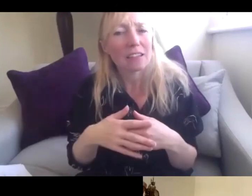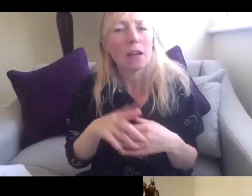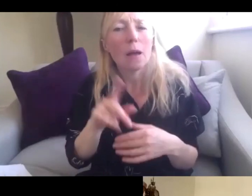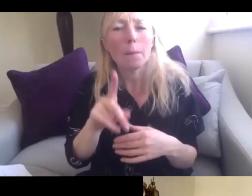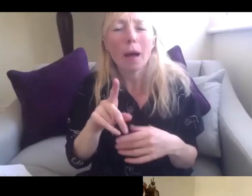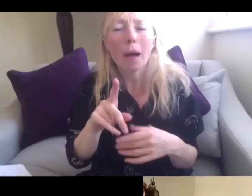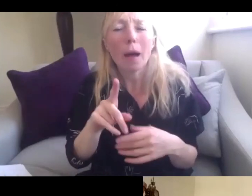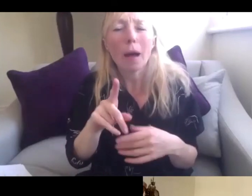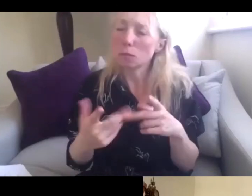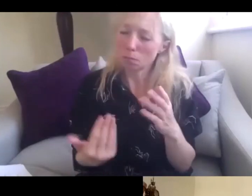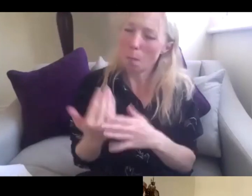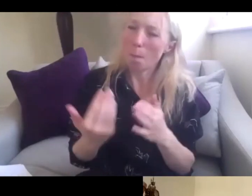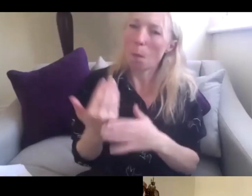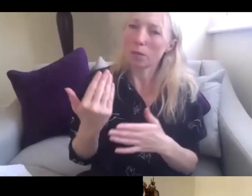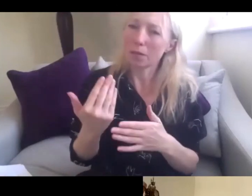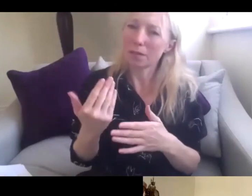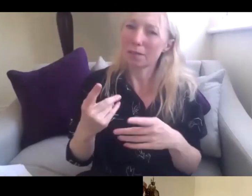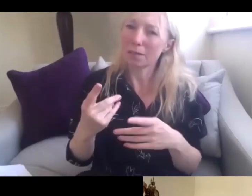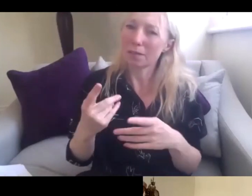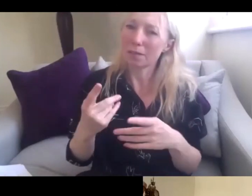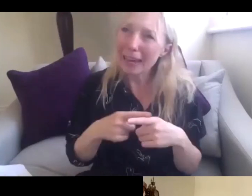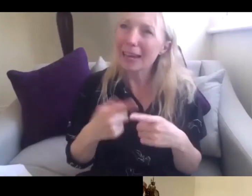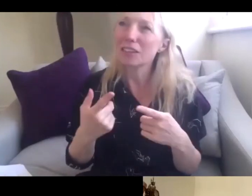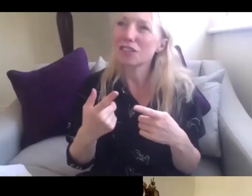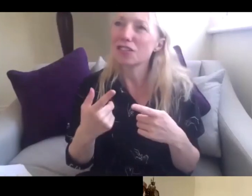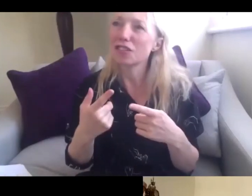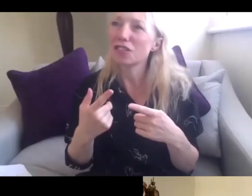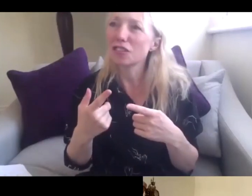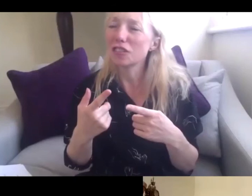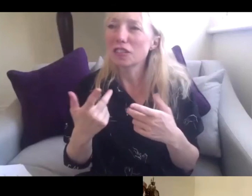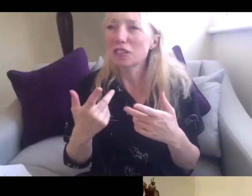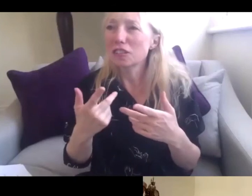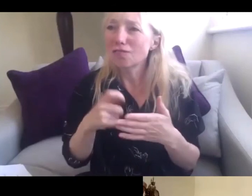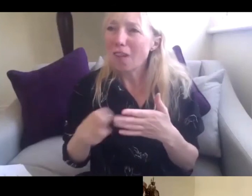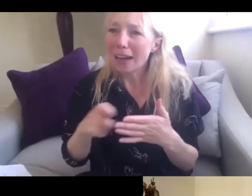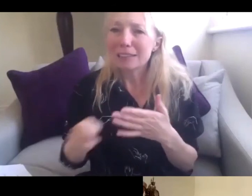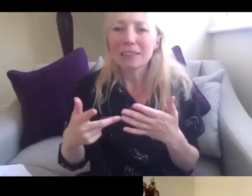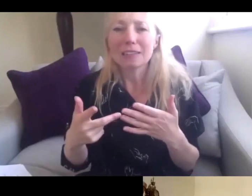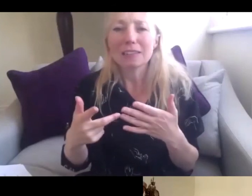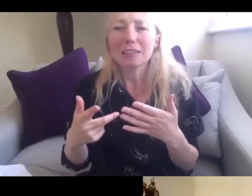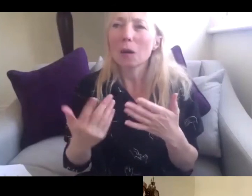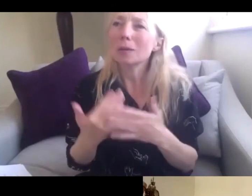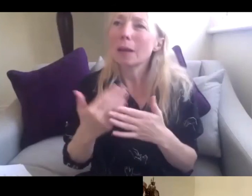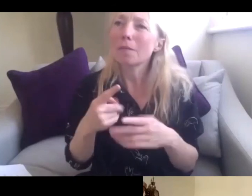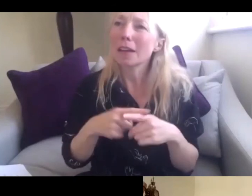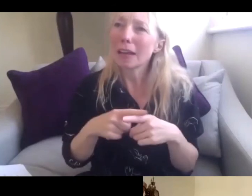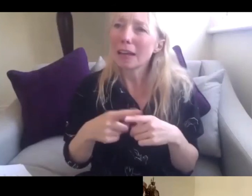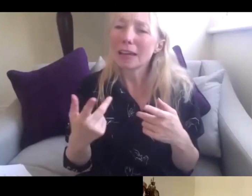with English Anglo-American writing. So I think in contemporary English language writer, I would say Carmen Maria